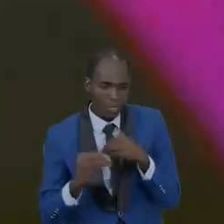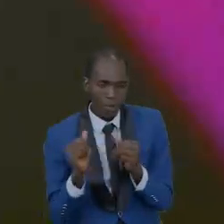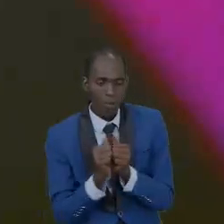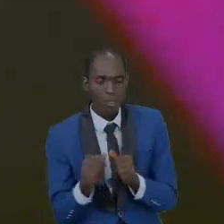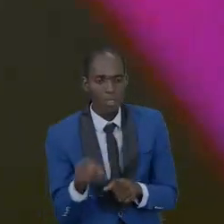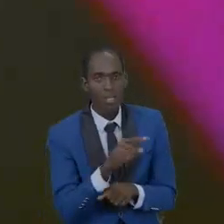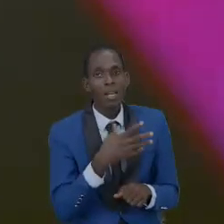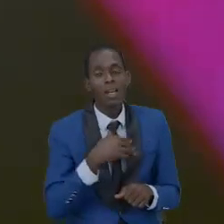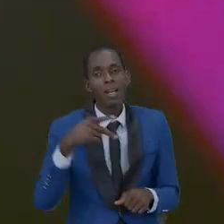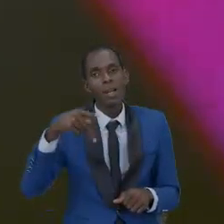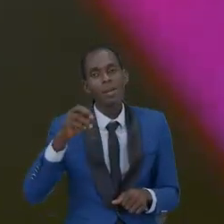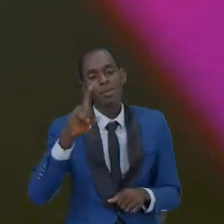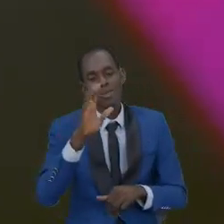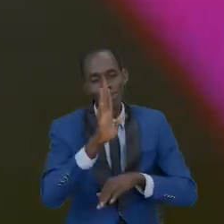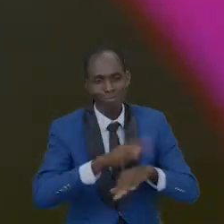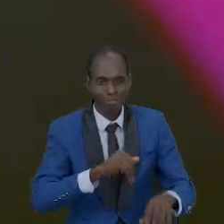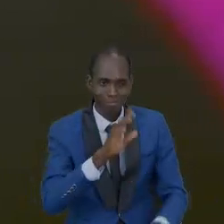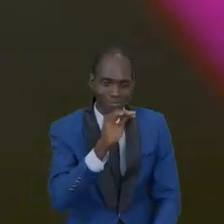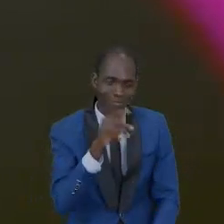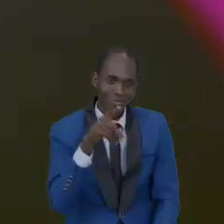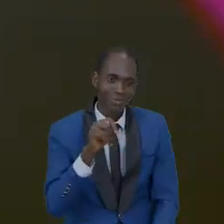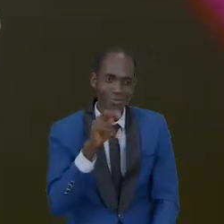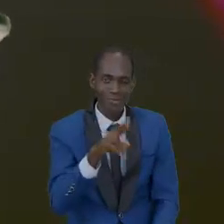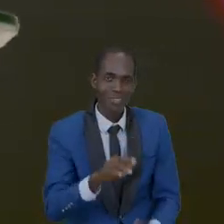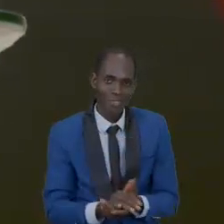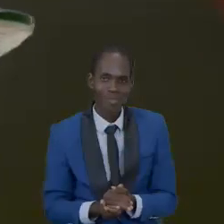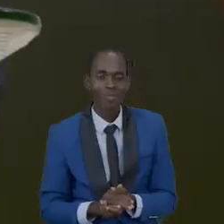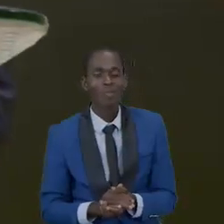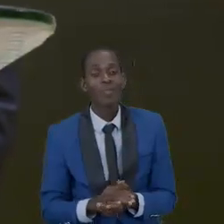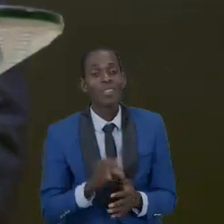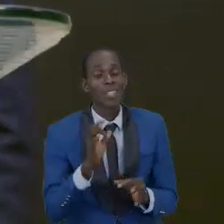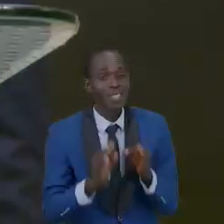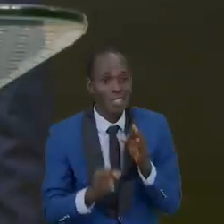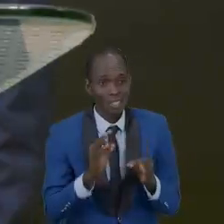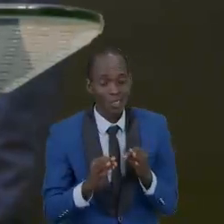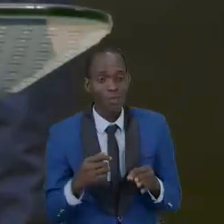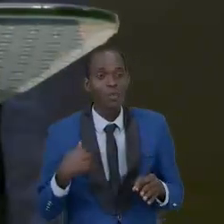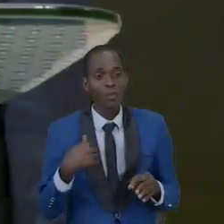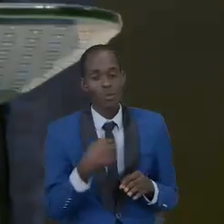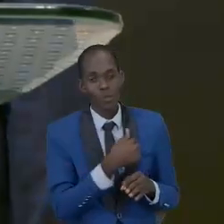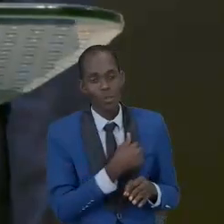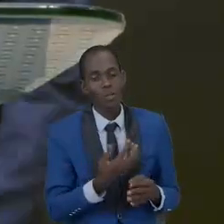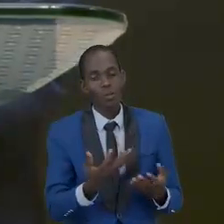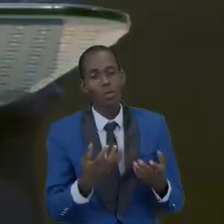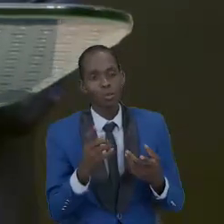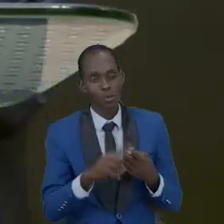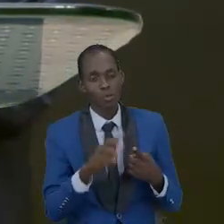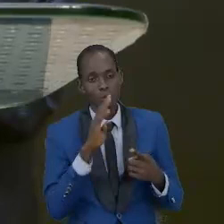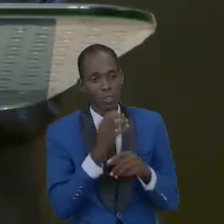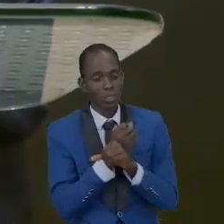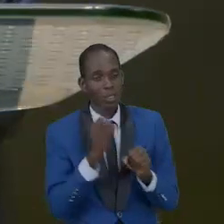the apostle said, Peter, if while we seek to be justified by Christ,